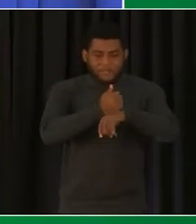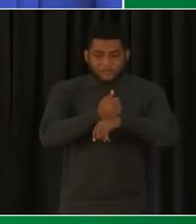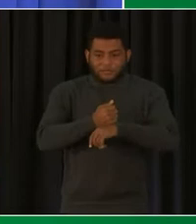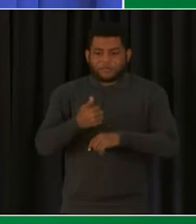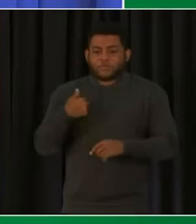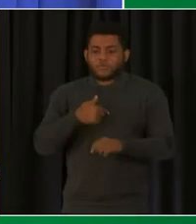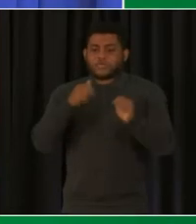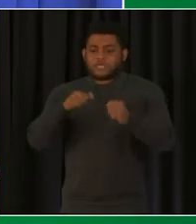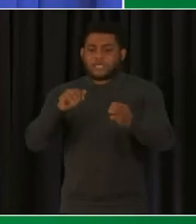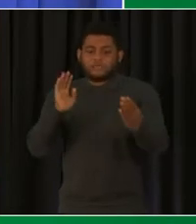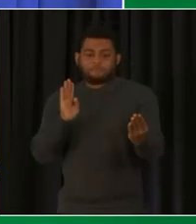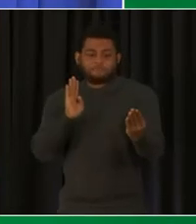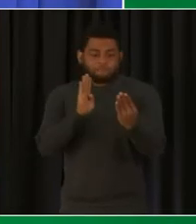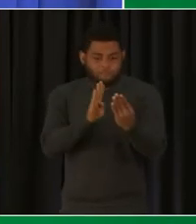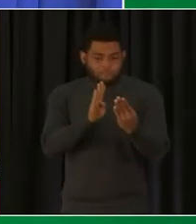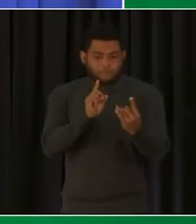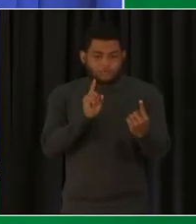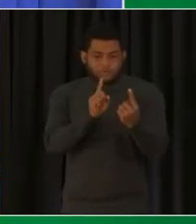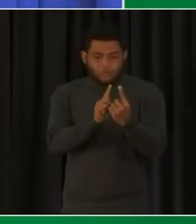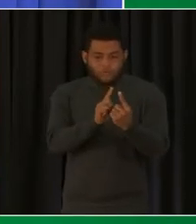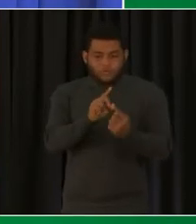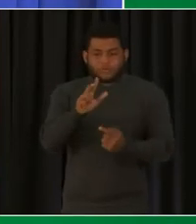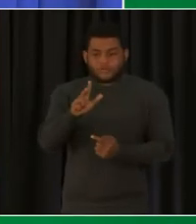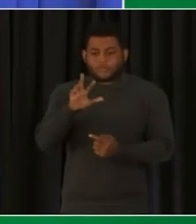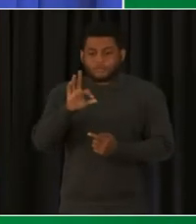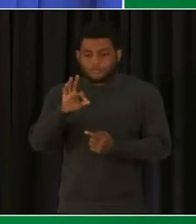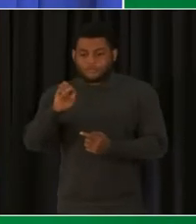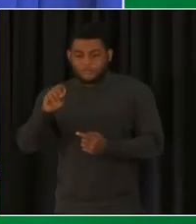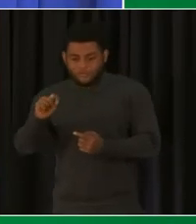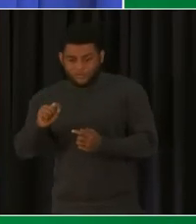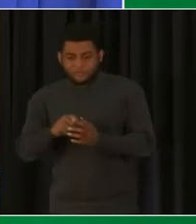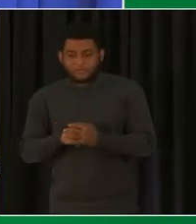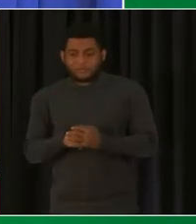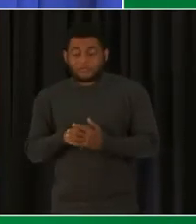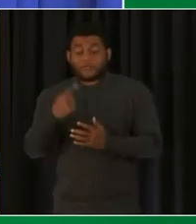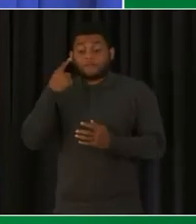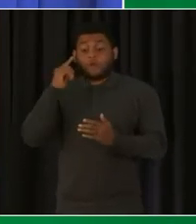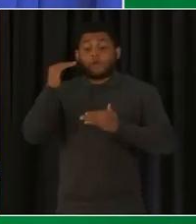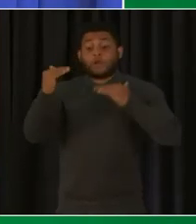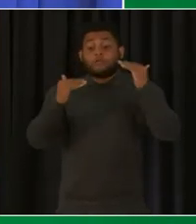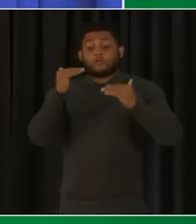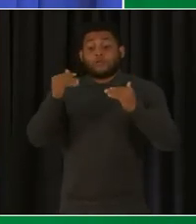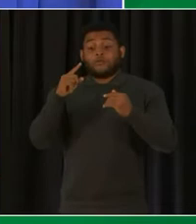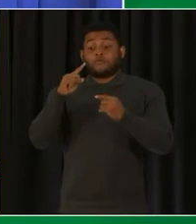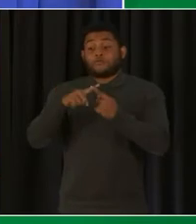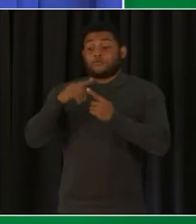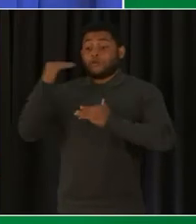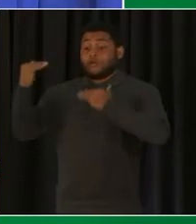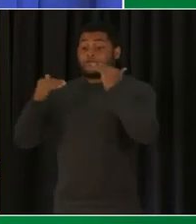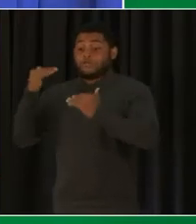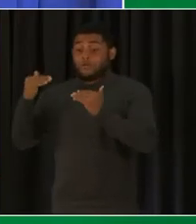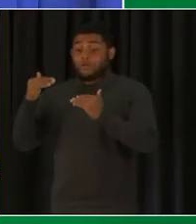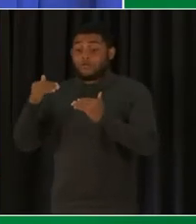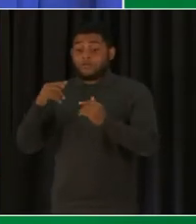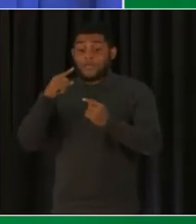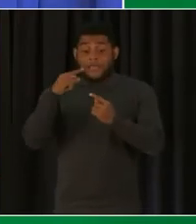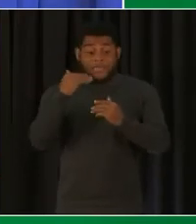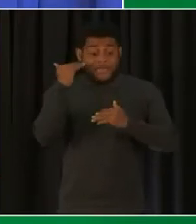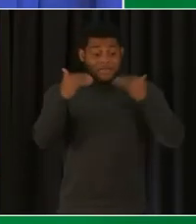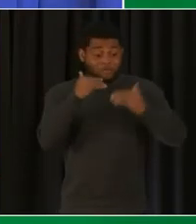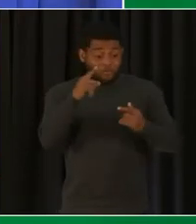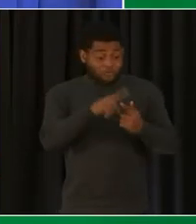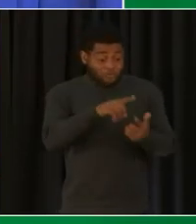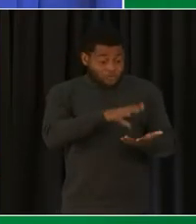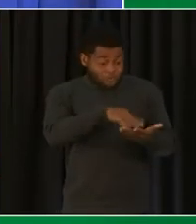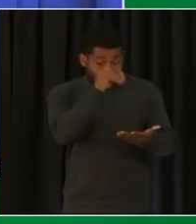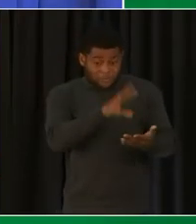to use that 3 feet guidance. For adults to adults or adults to students, that